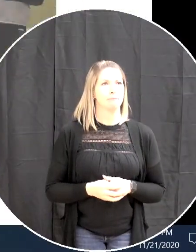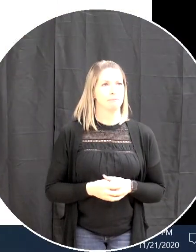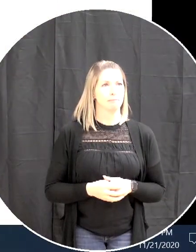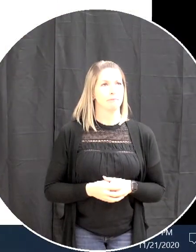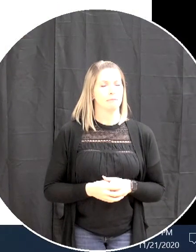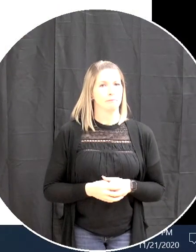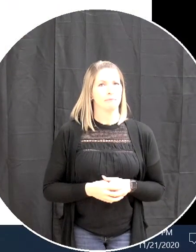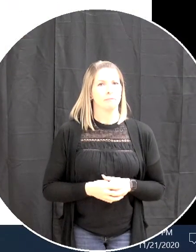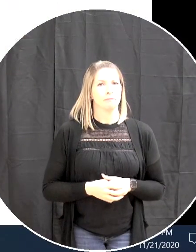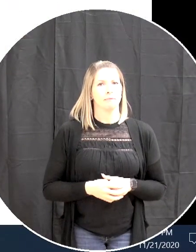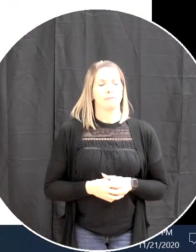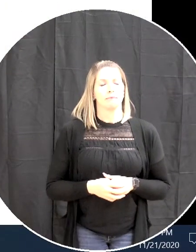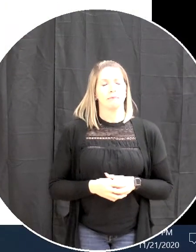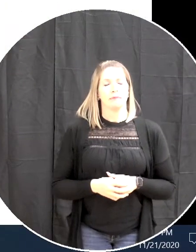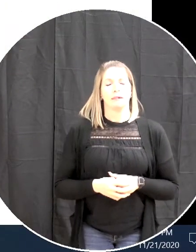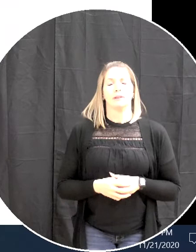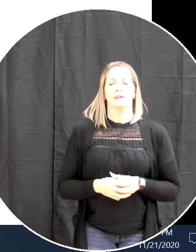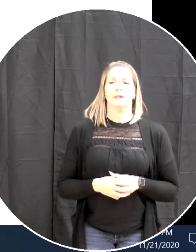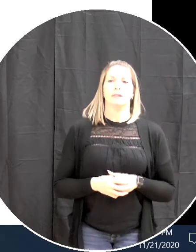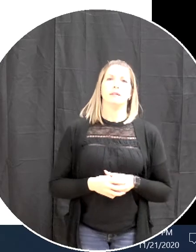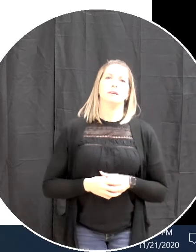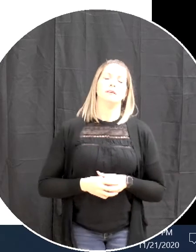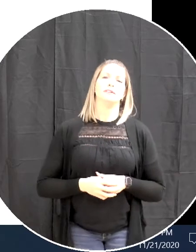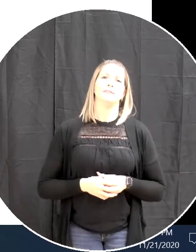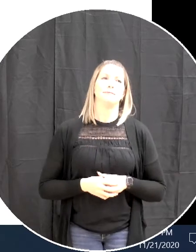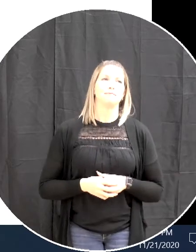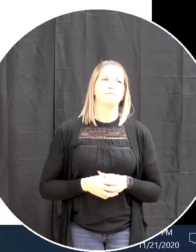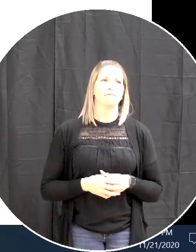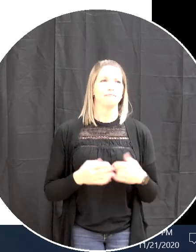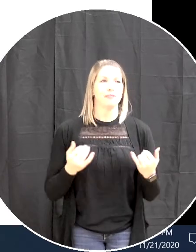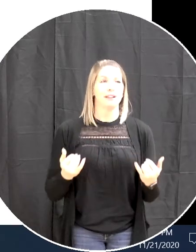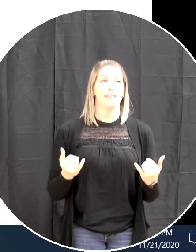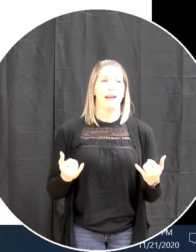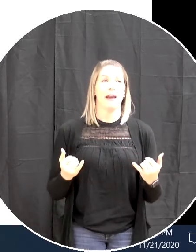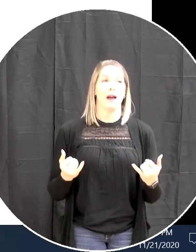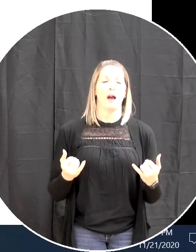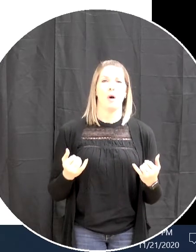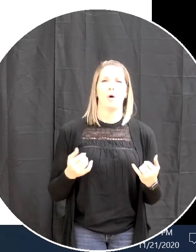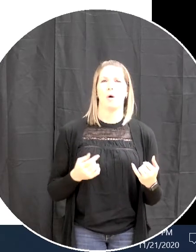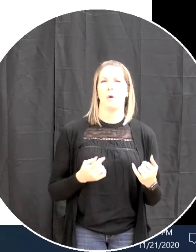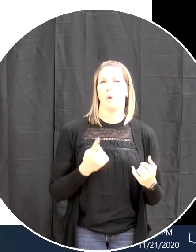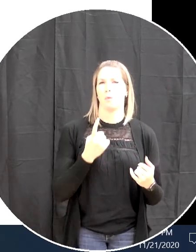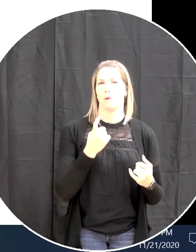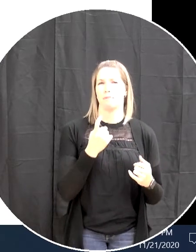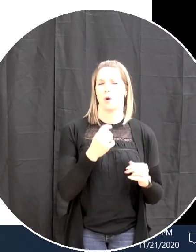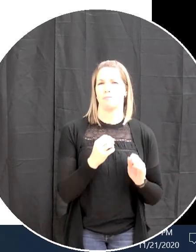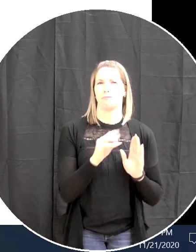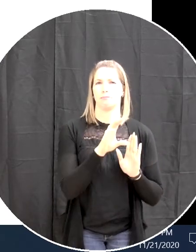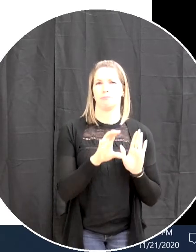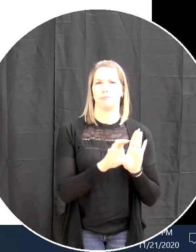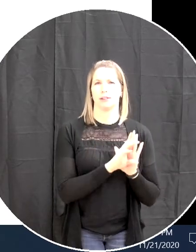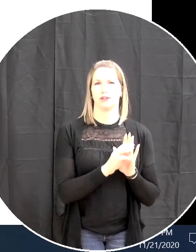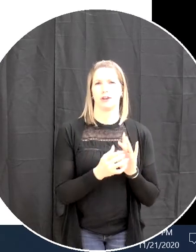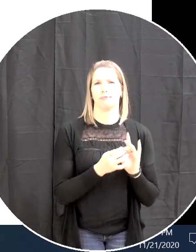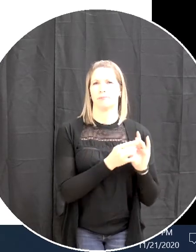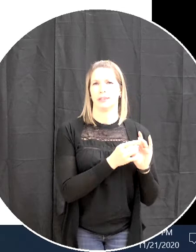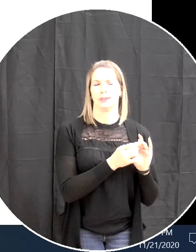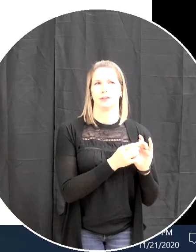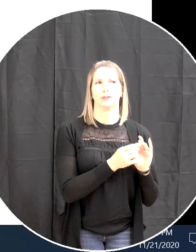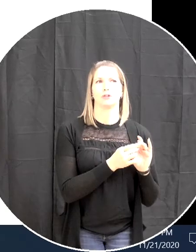just a little, this is an example of learning, I suppose. First slide is smiling